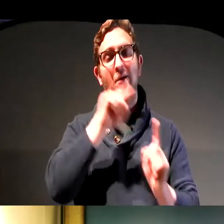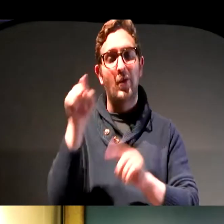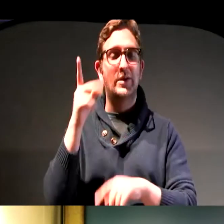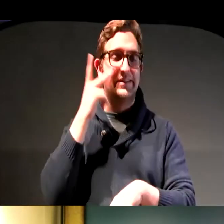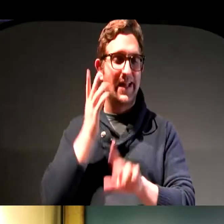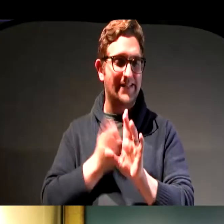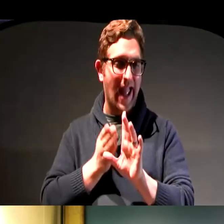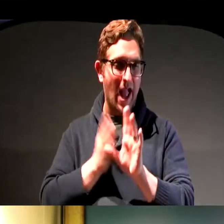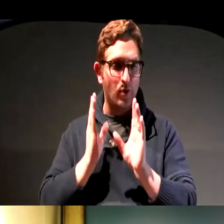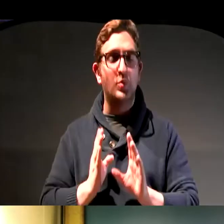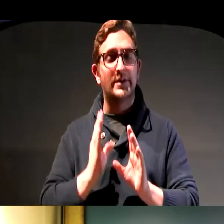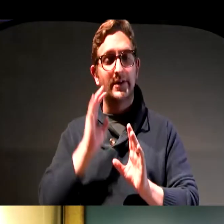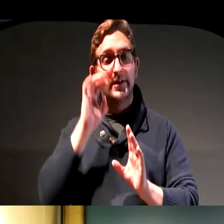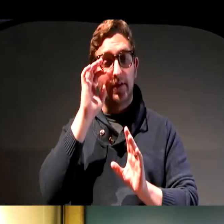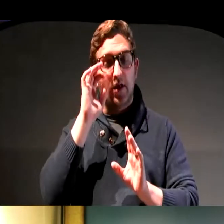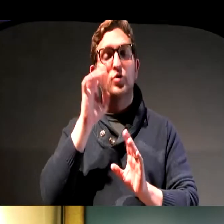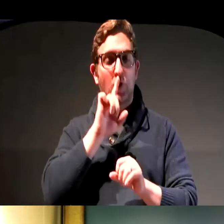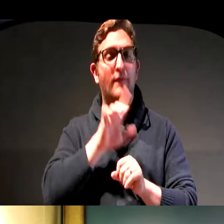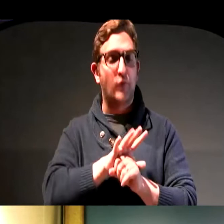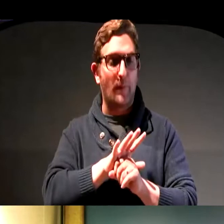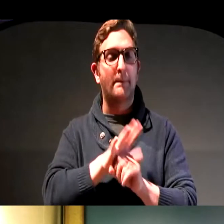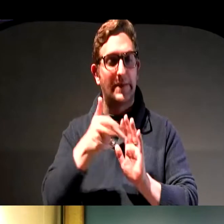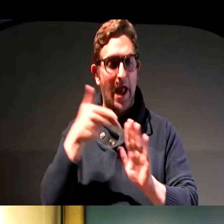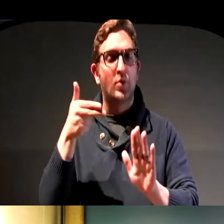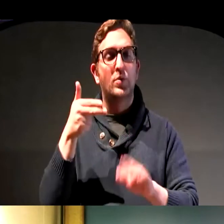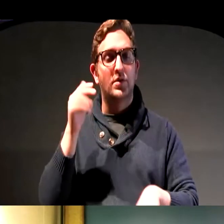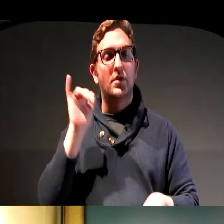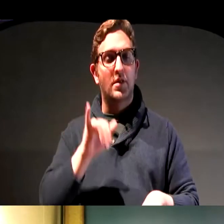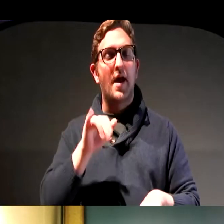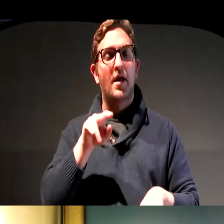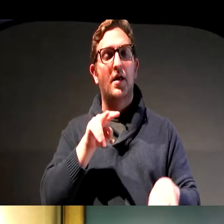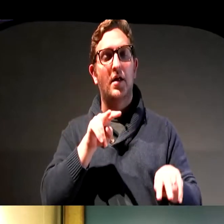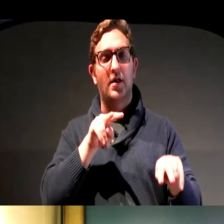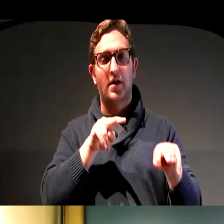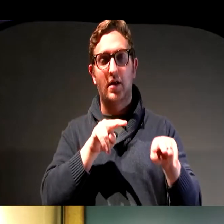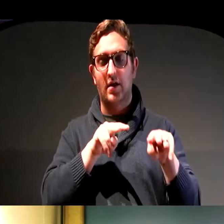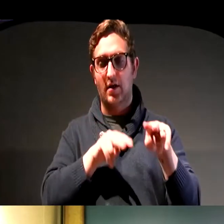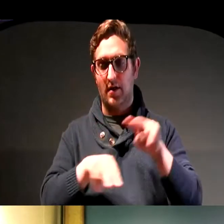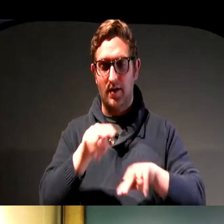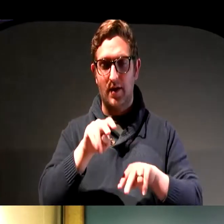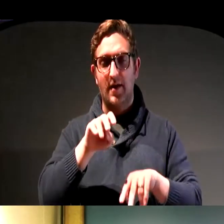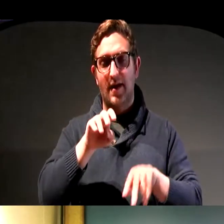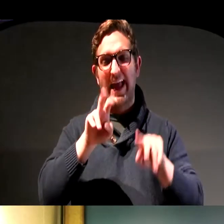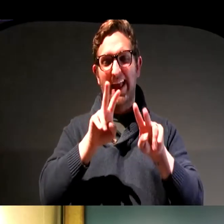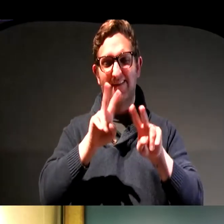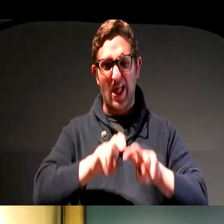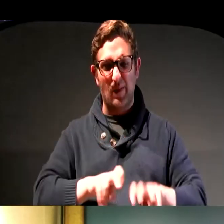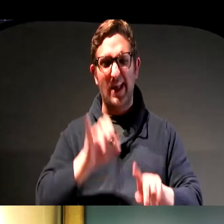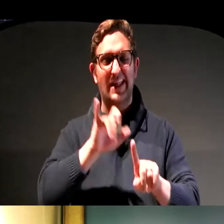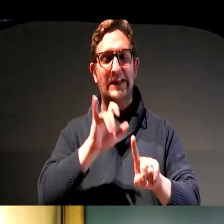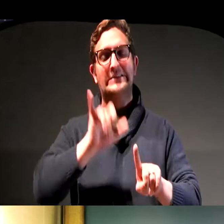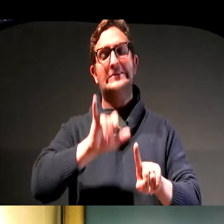and confirmed. And so I started reevaluating kind of everything that happened up until then and realizing, okay, this is not working for